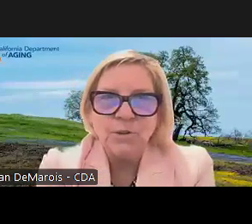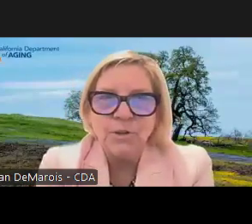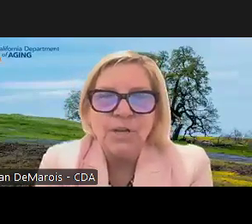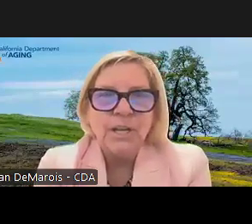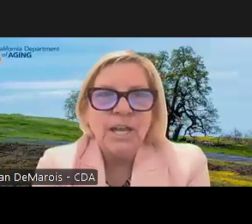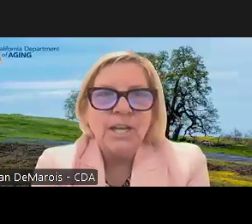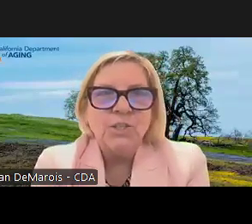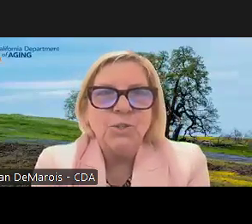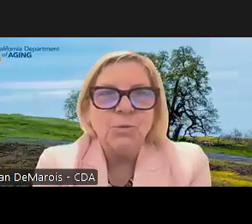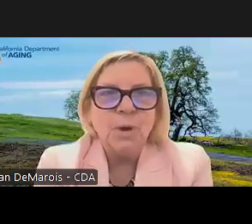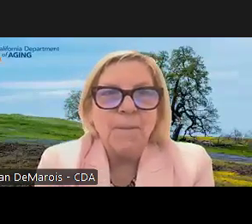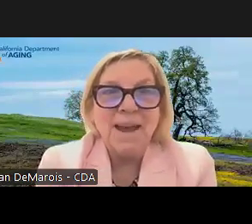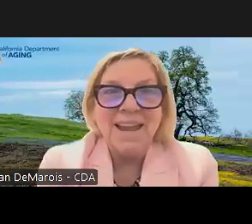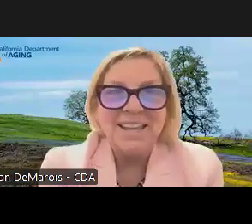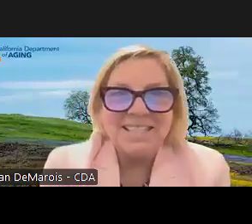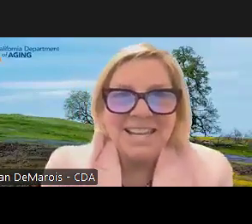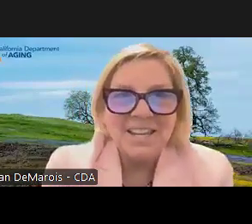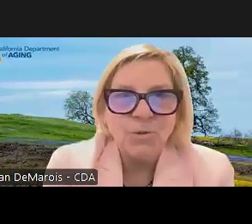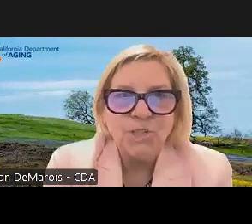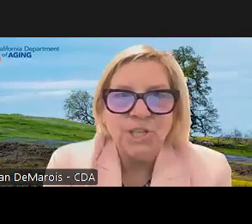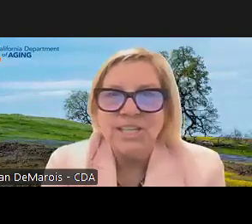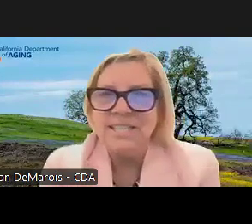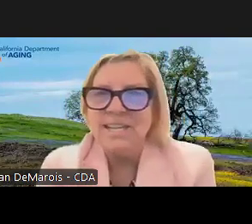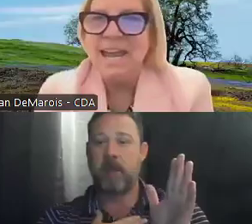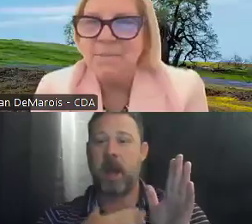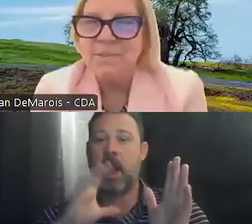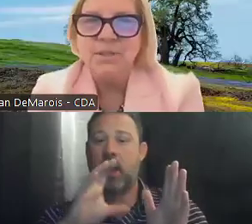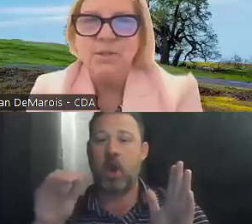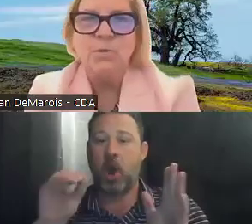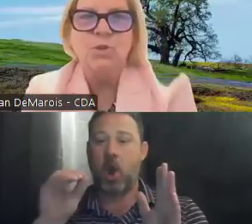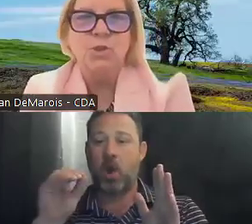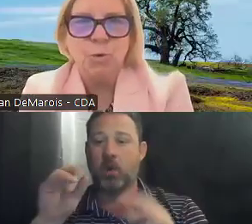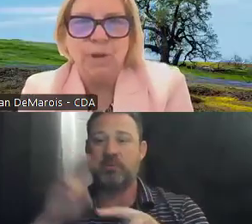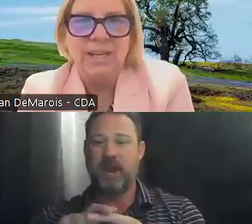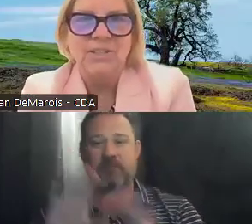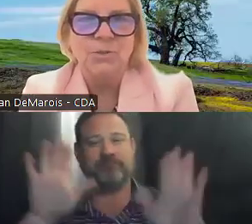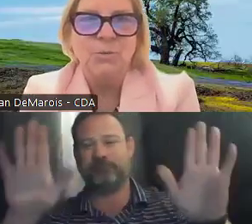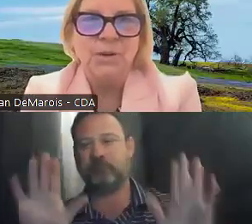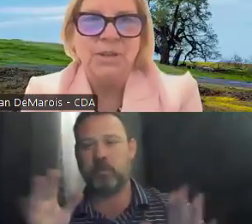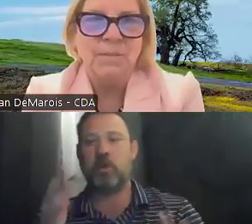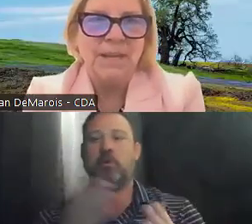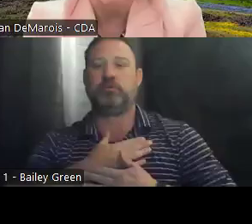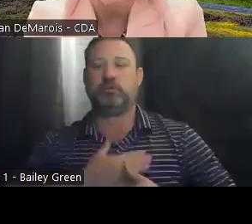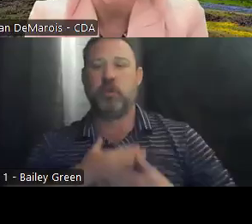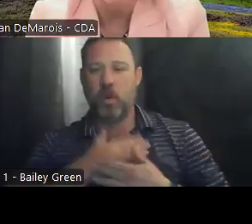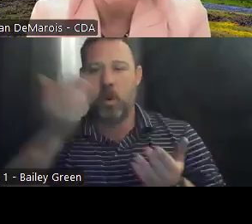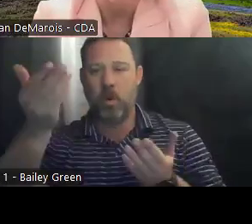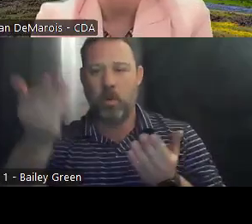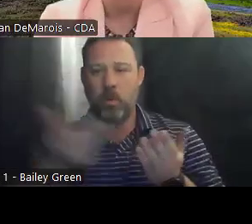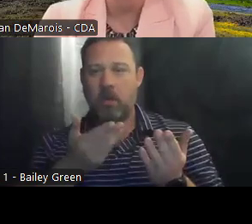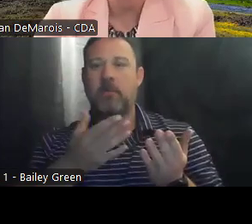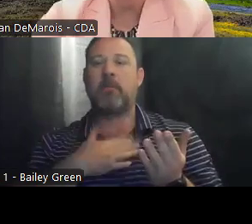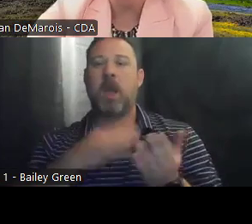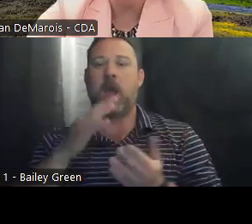agenda over to my state co-chair. It is an absolute joy to welcome my colleague